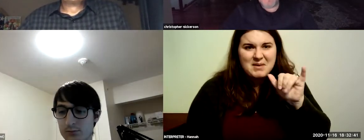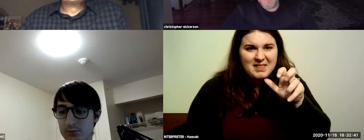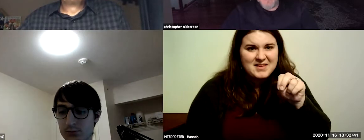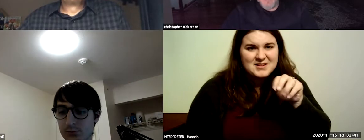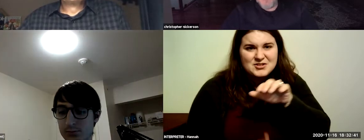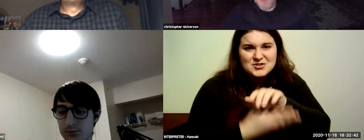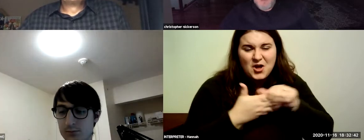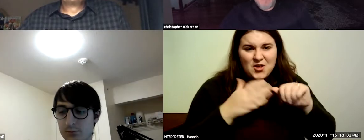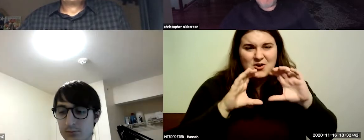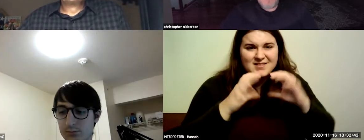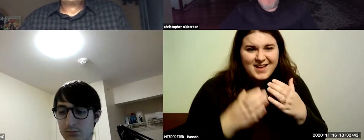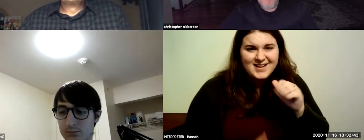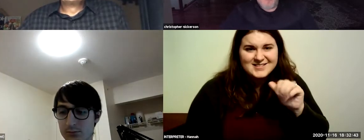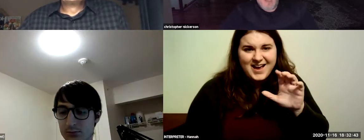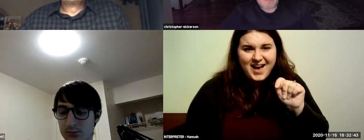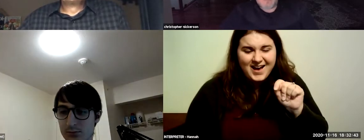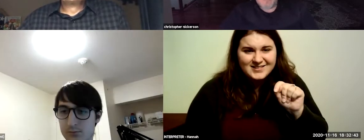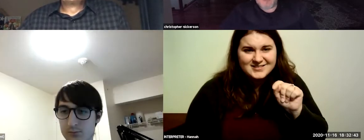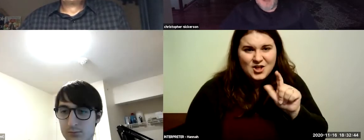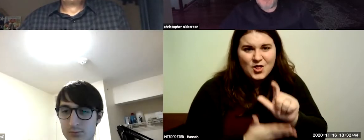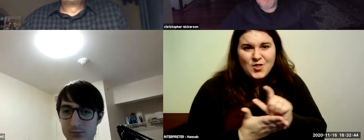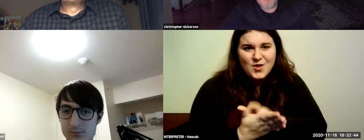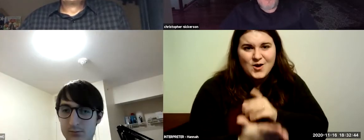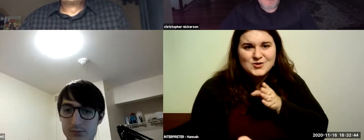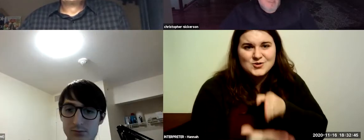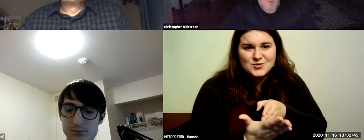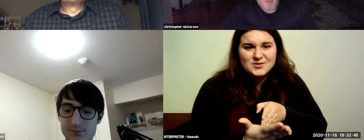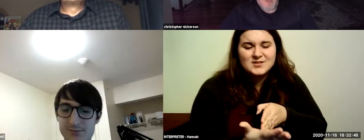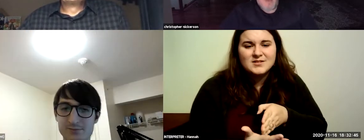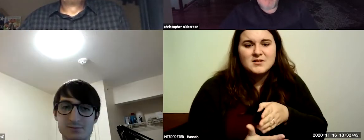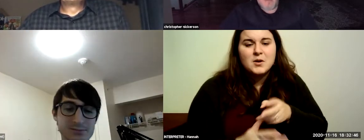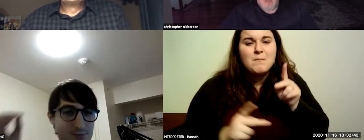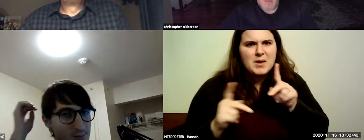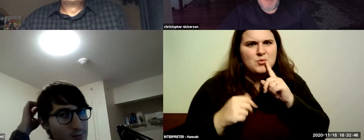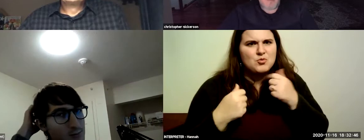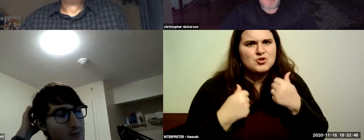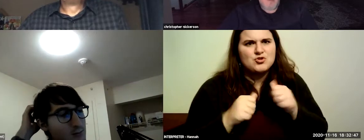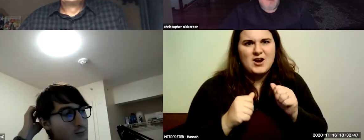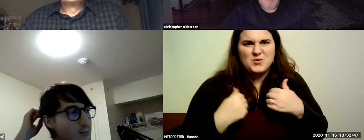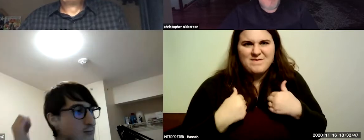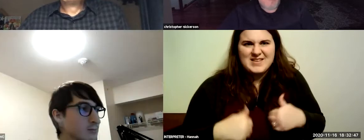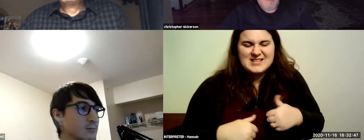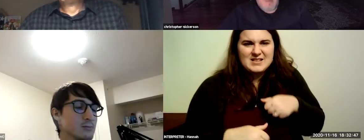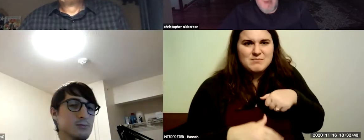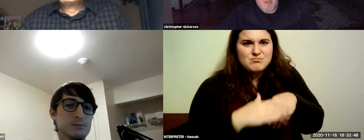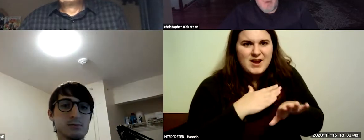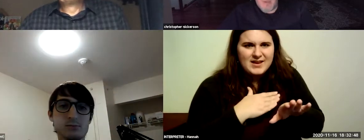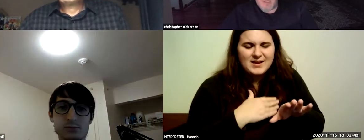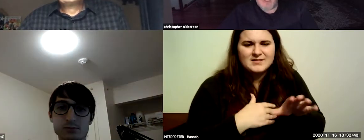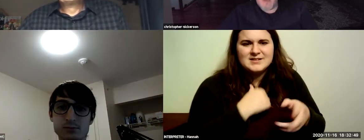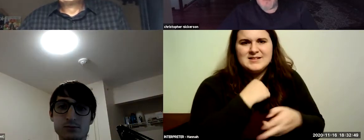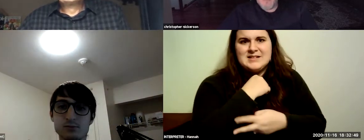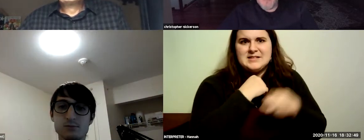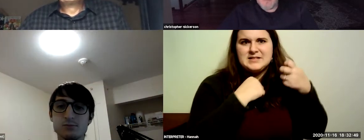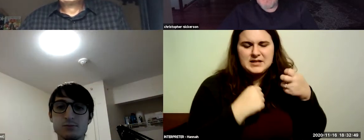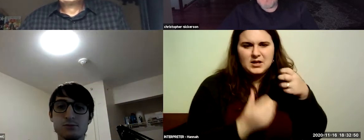lawsuit. And people were constantly trying to physically break in and steal documents, because we didn't even have an internet